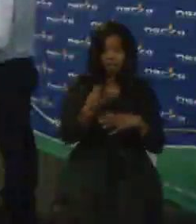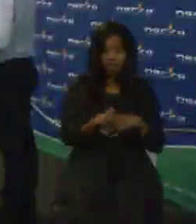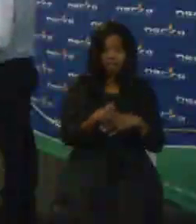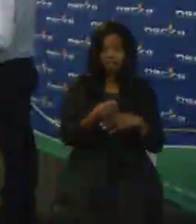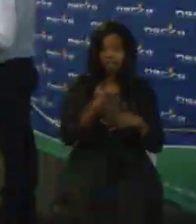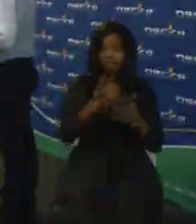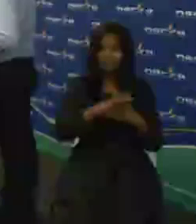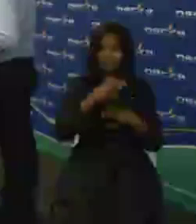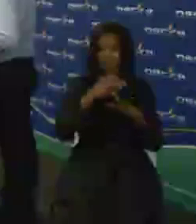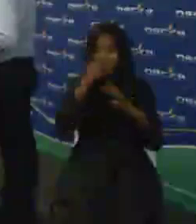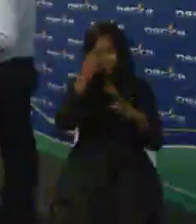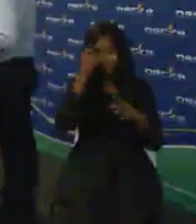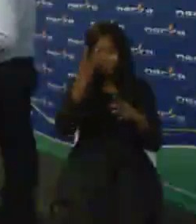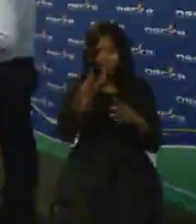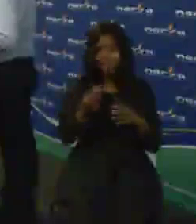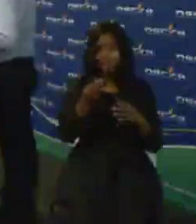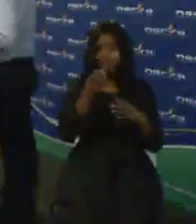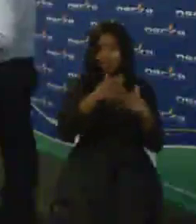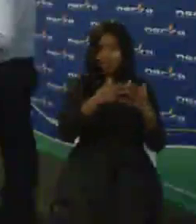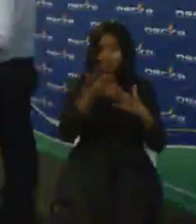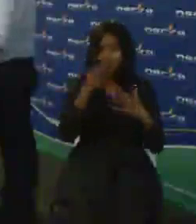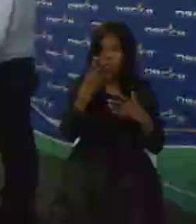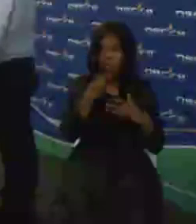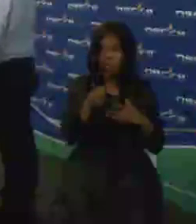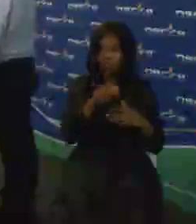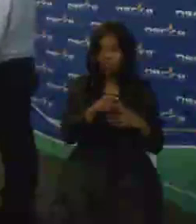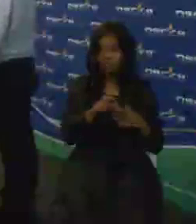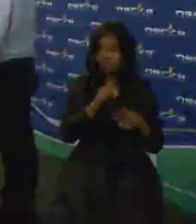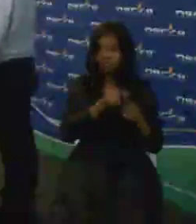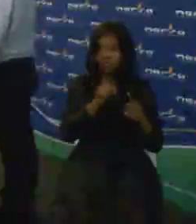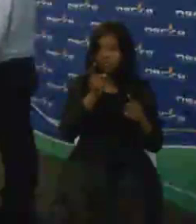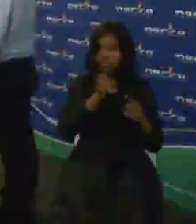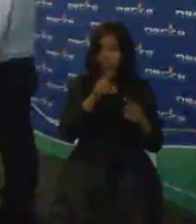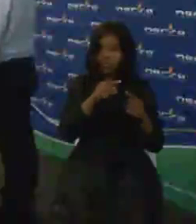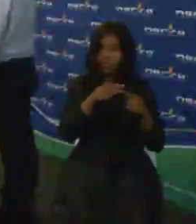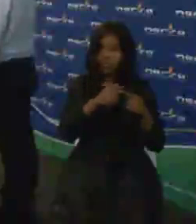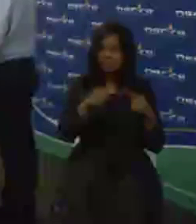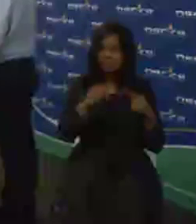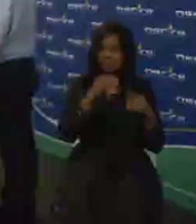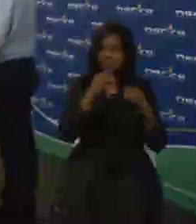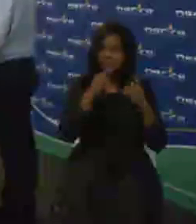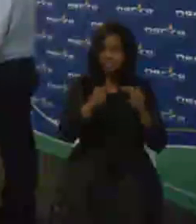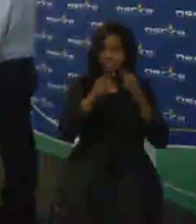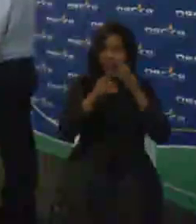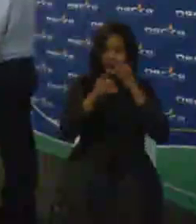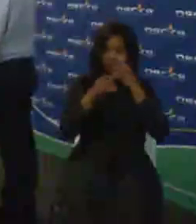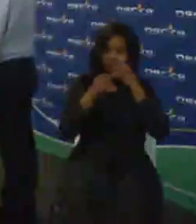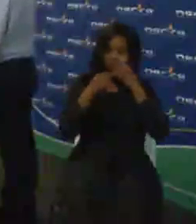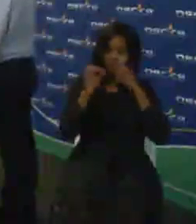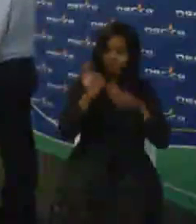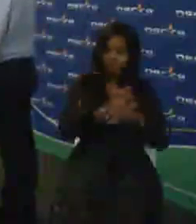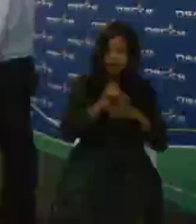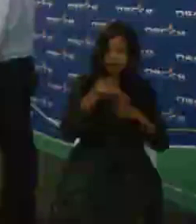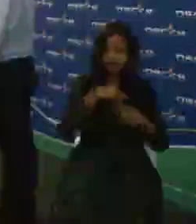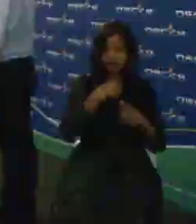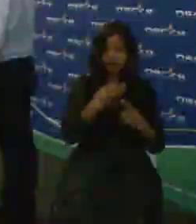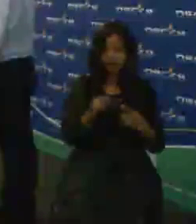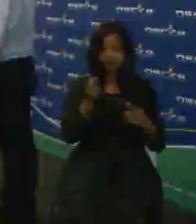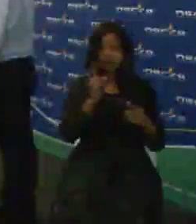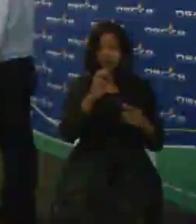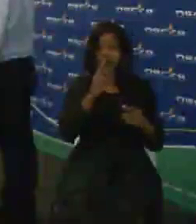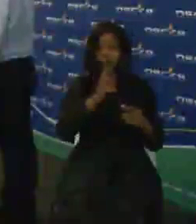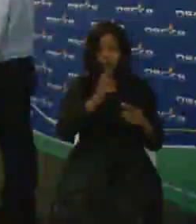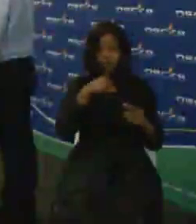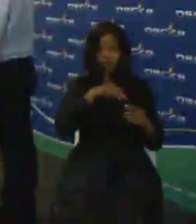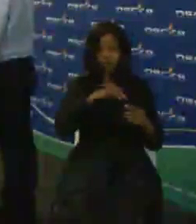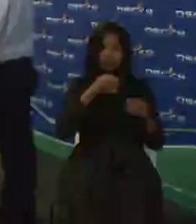I don't think anyone has this, is to what extent do the plans we have or what we are trying to do, to